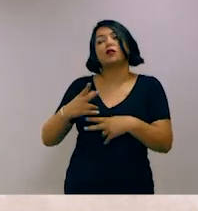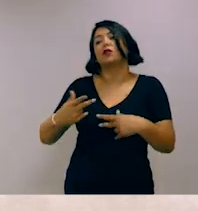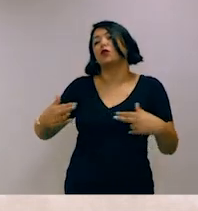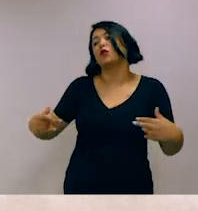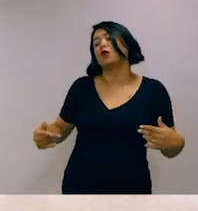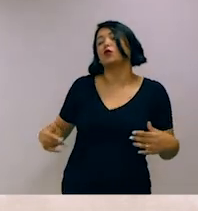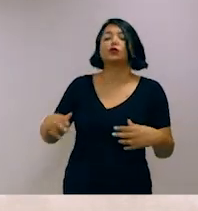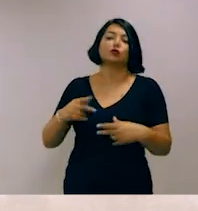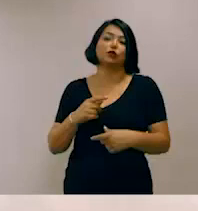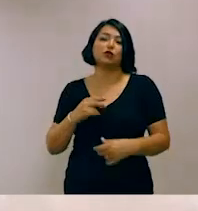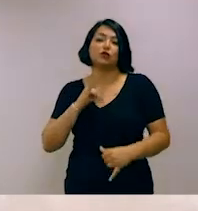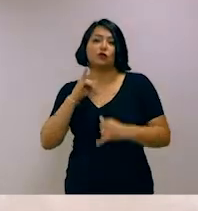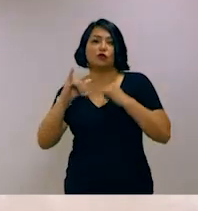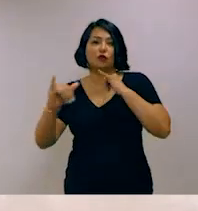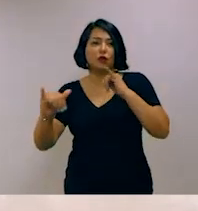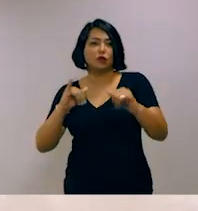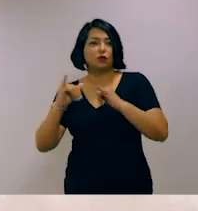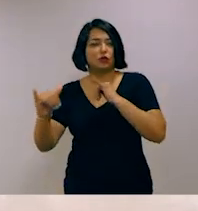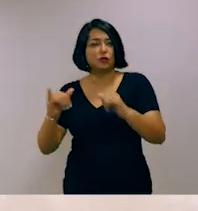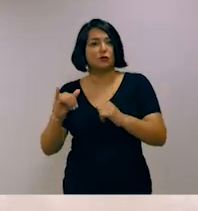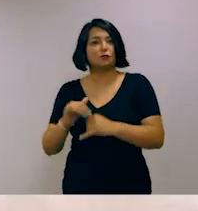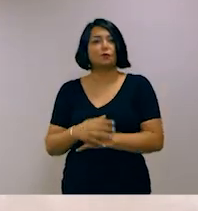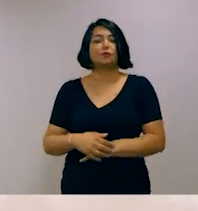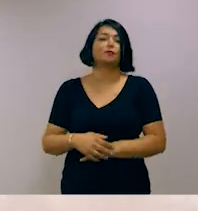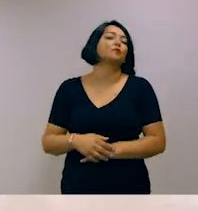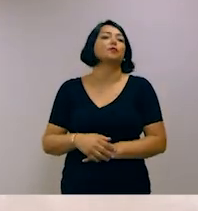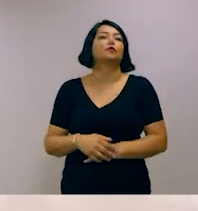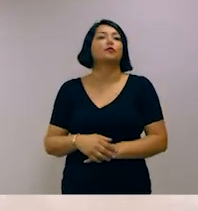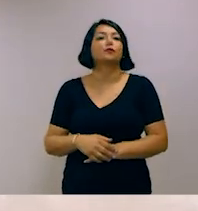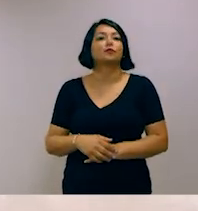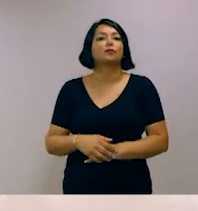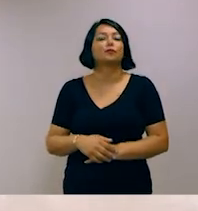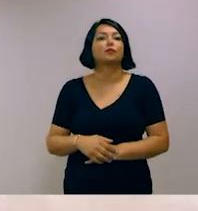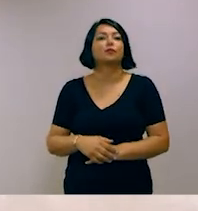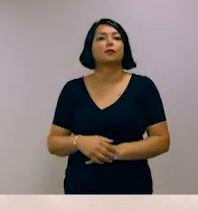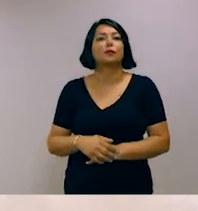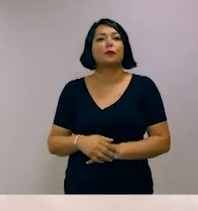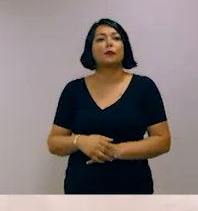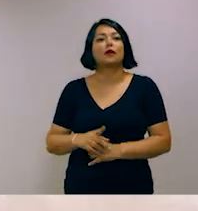that were not treated based on the cosine distance.